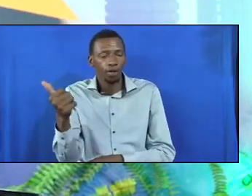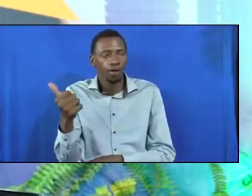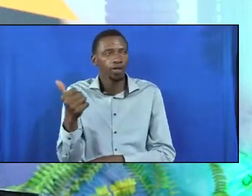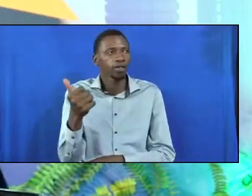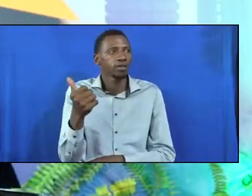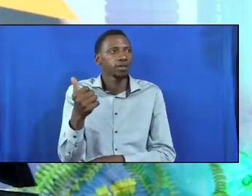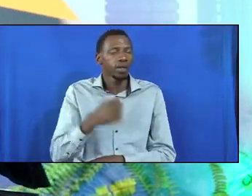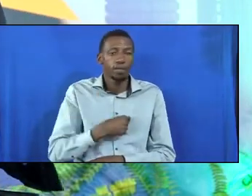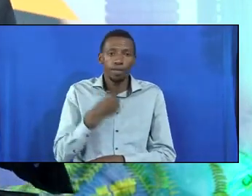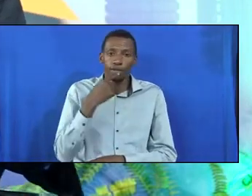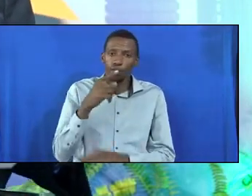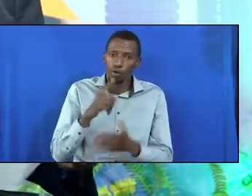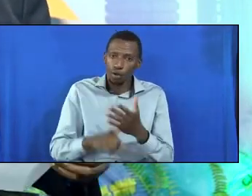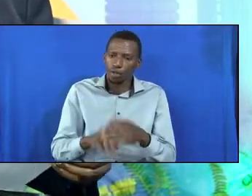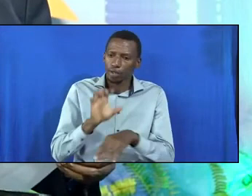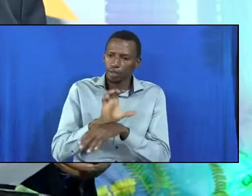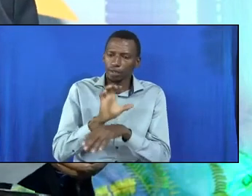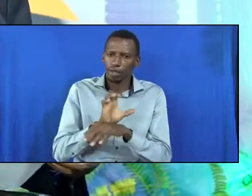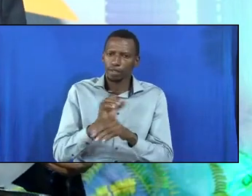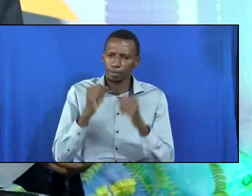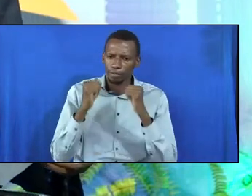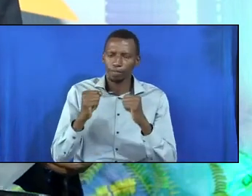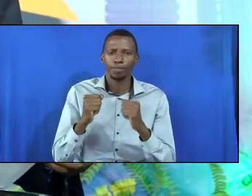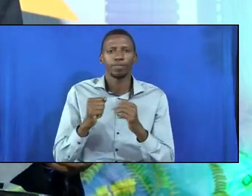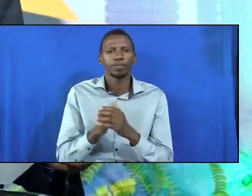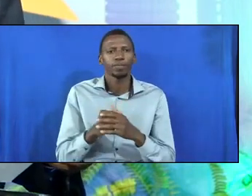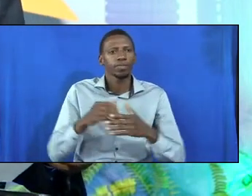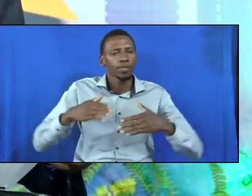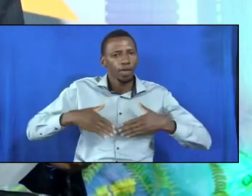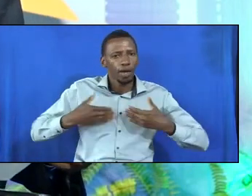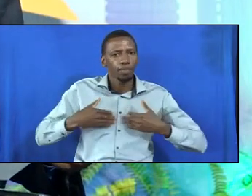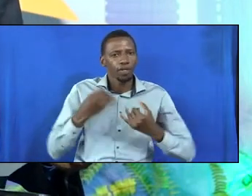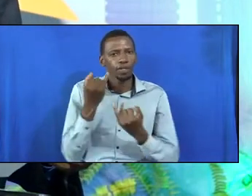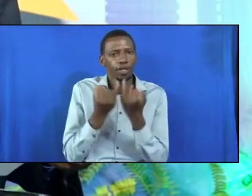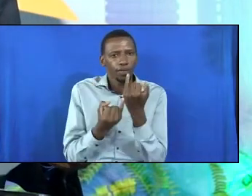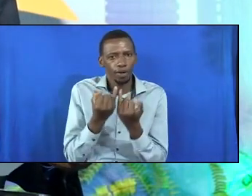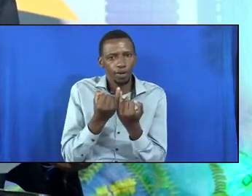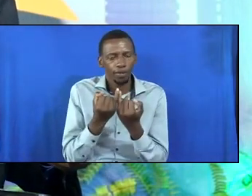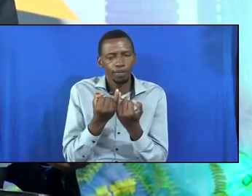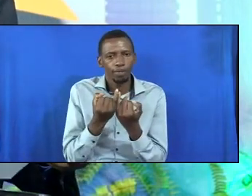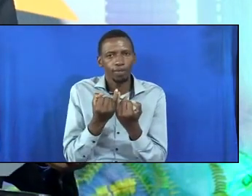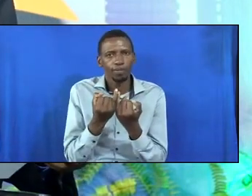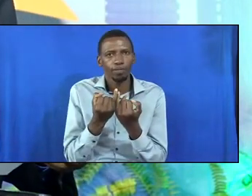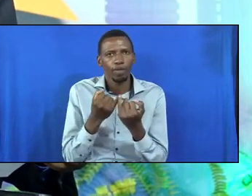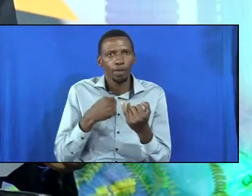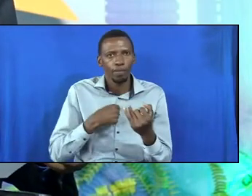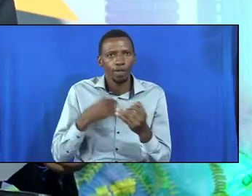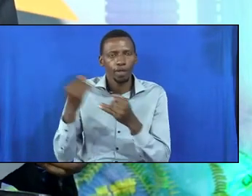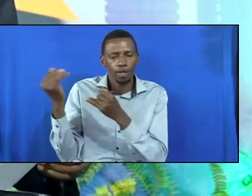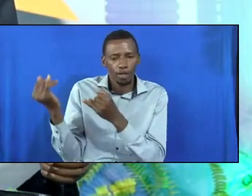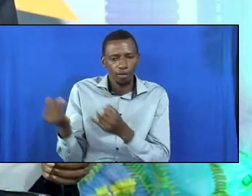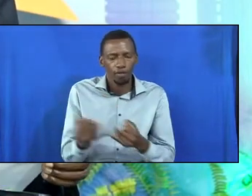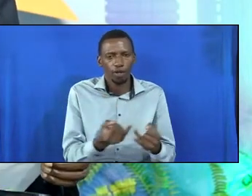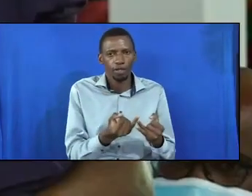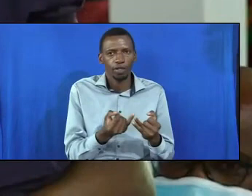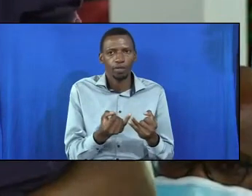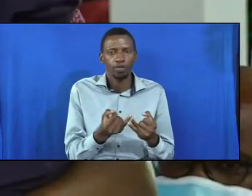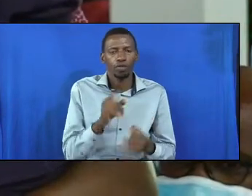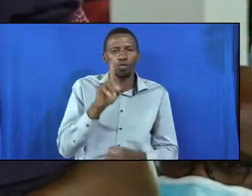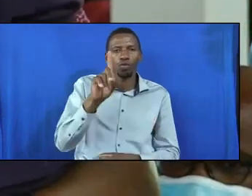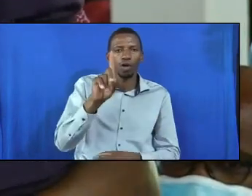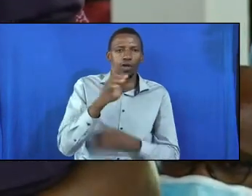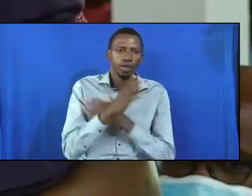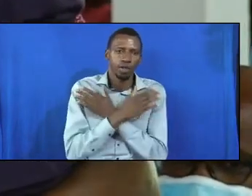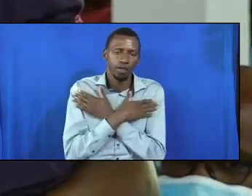telling you, the church is more active than I thought. Happy Sabbath. We invited